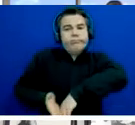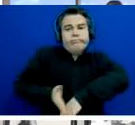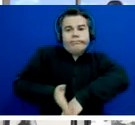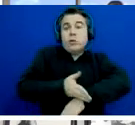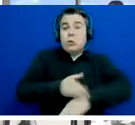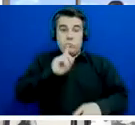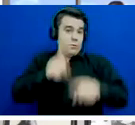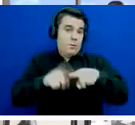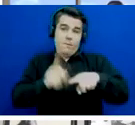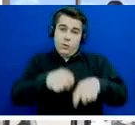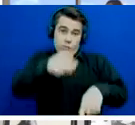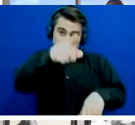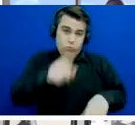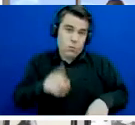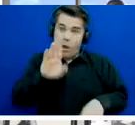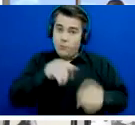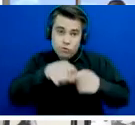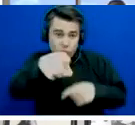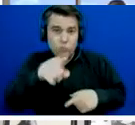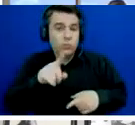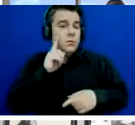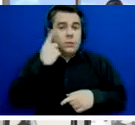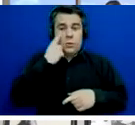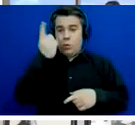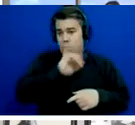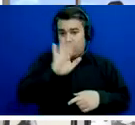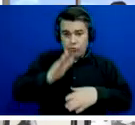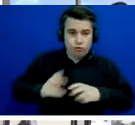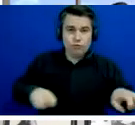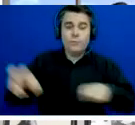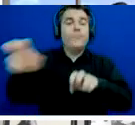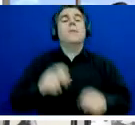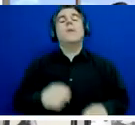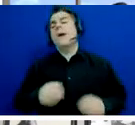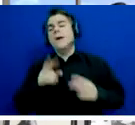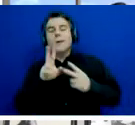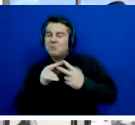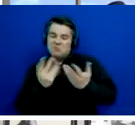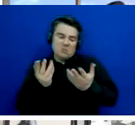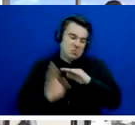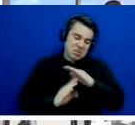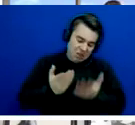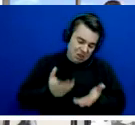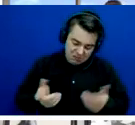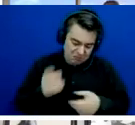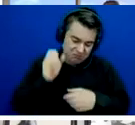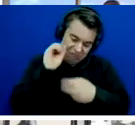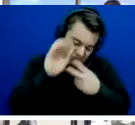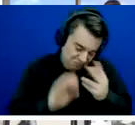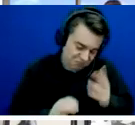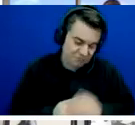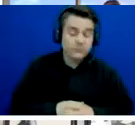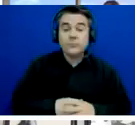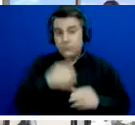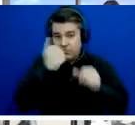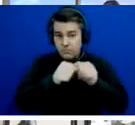to kind of what your journey is going to look like. So get a couple of housekeeping items out of the way real quick. First of all, keep an eye